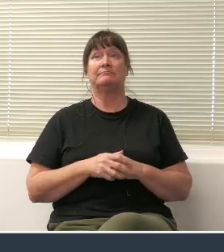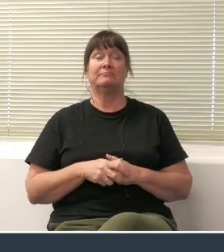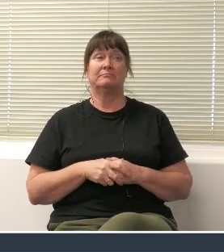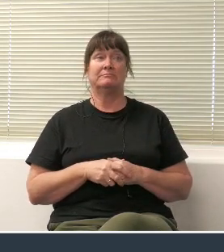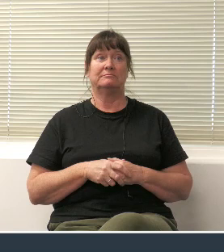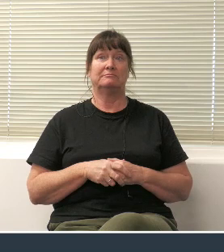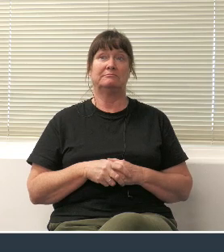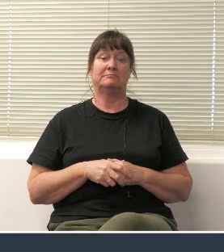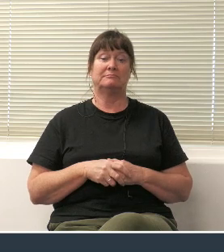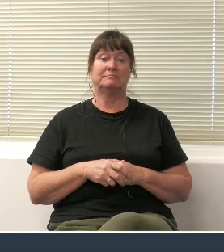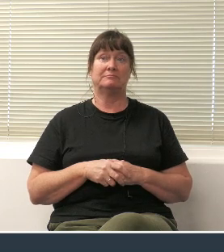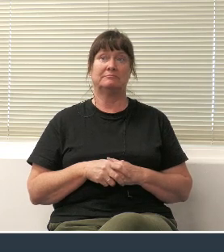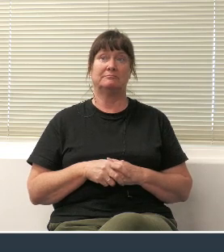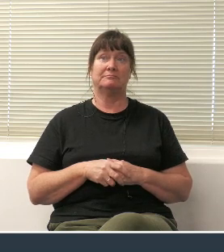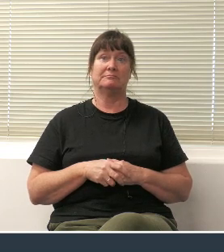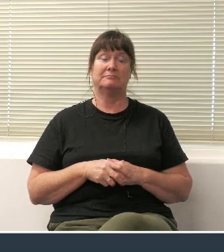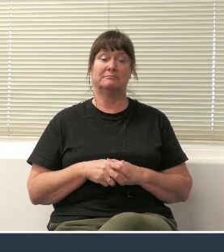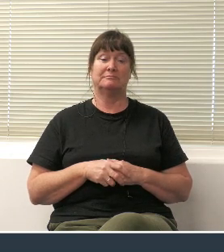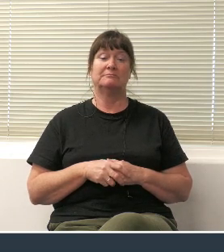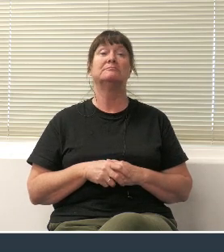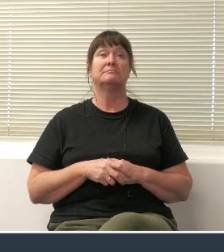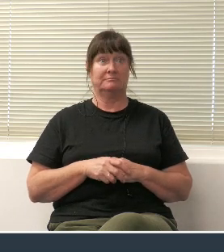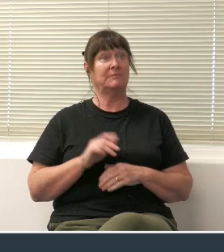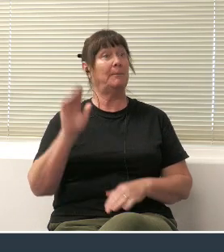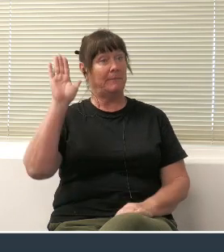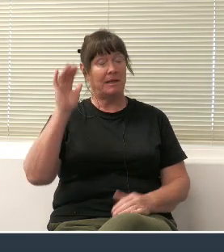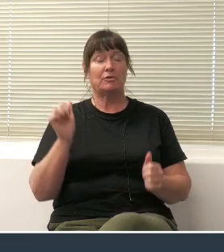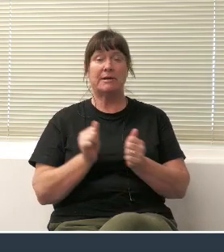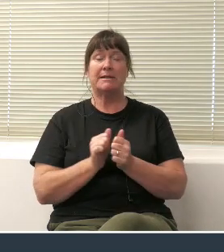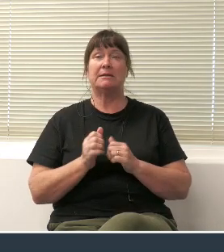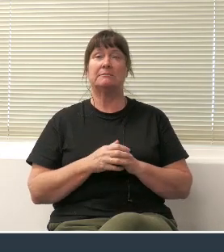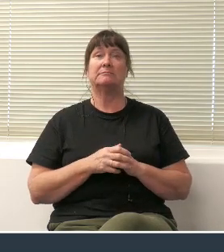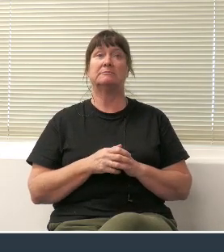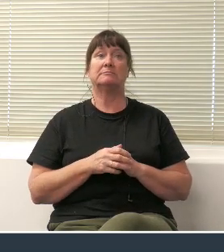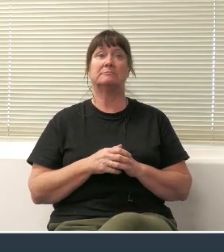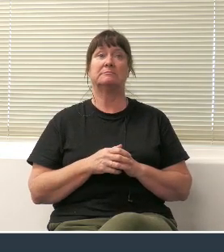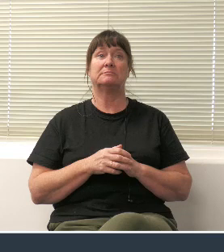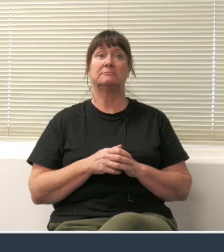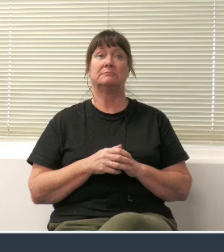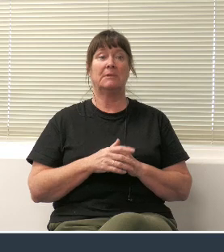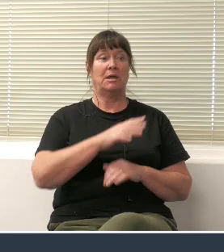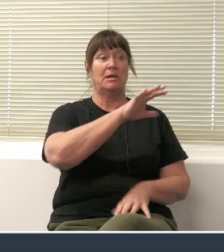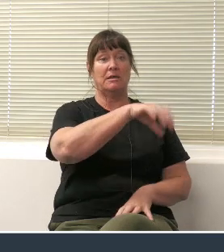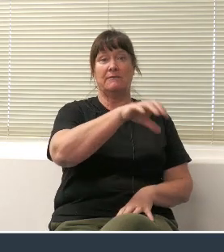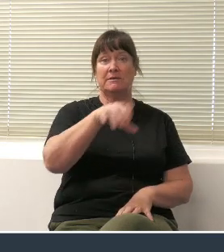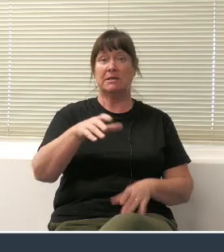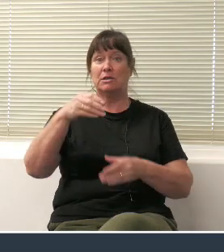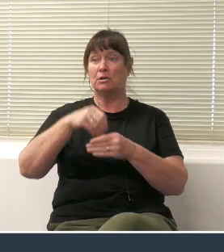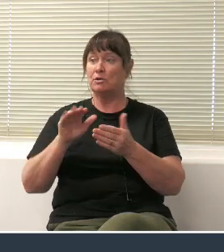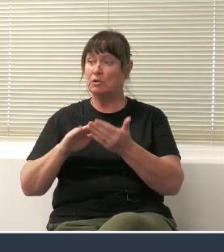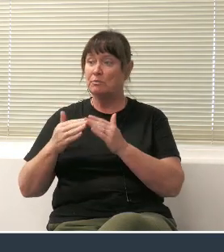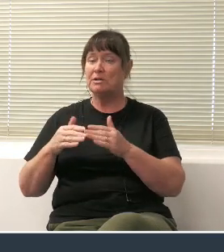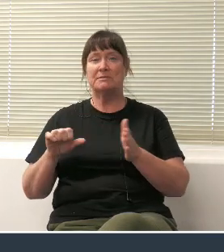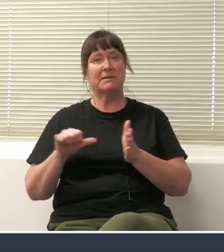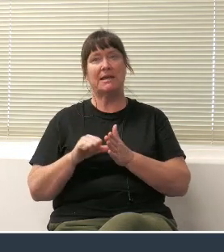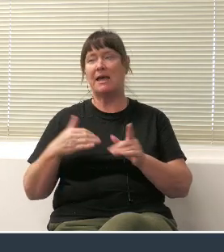Thank you. Any other speakers to the motion? Councillor Mawson. Yeah, I'd just like to speak in favour, and our facilities, including the community, have had a pretty rough